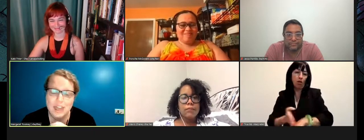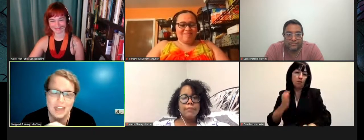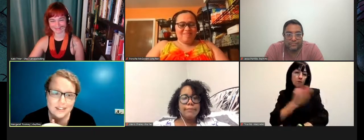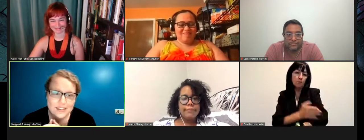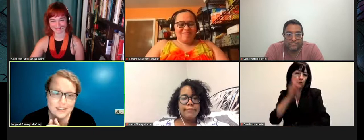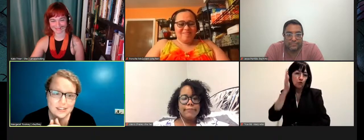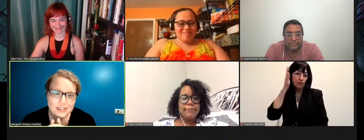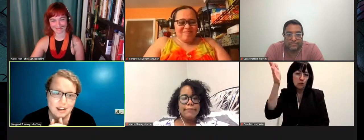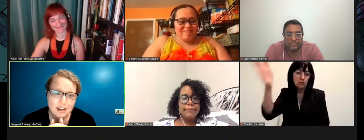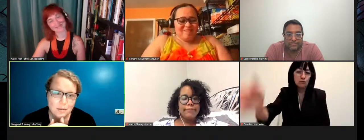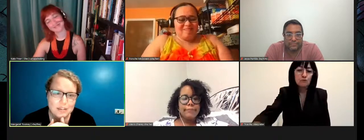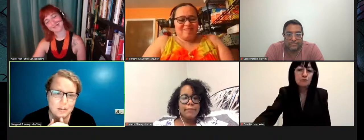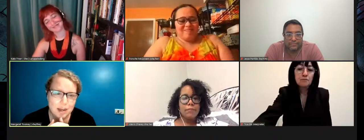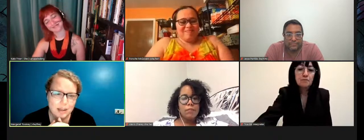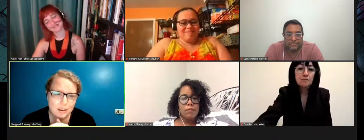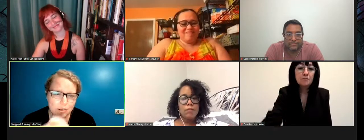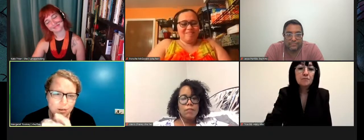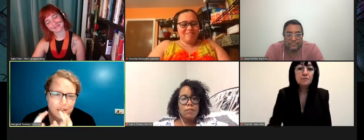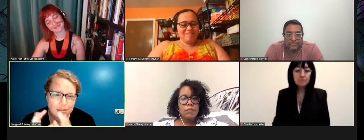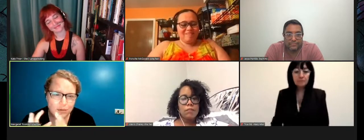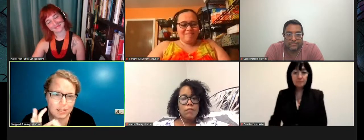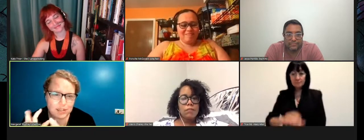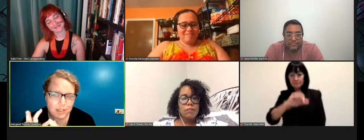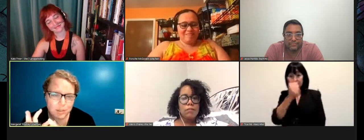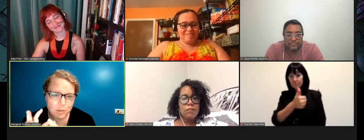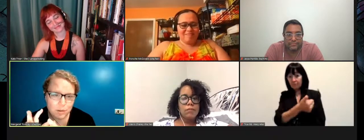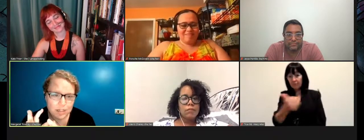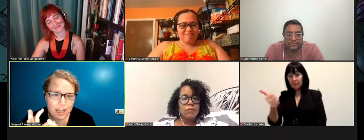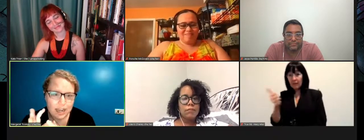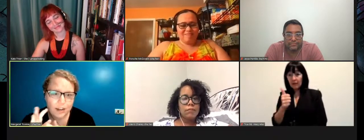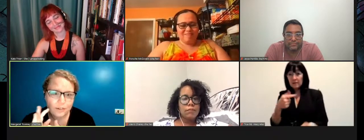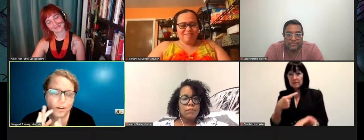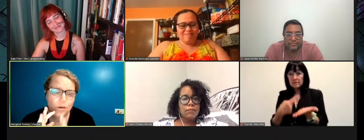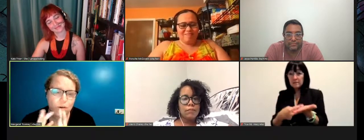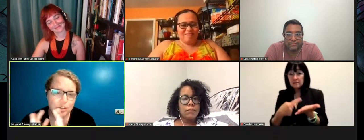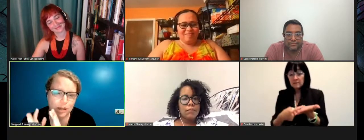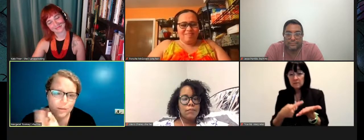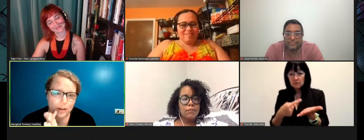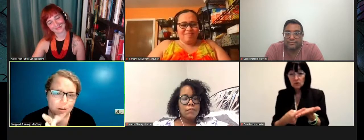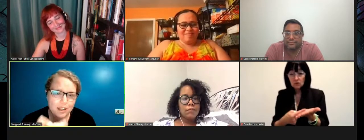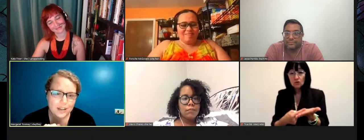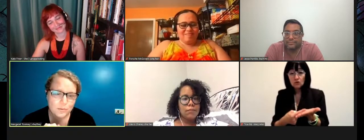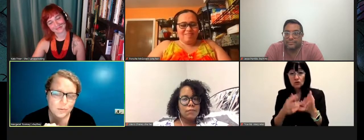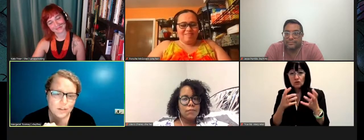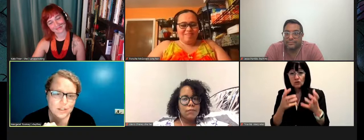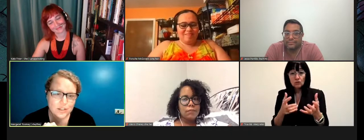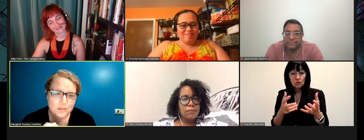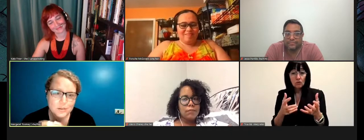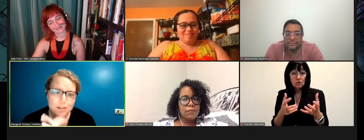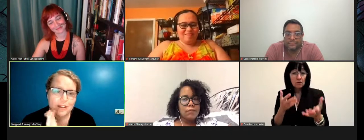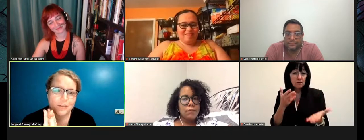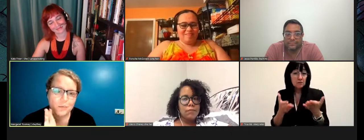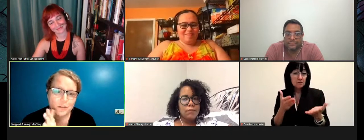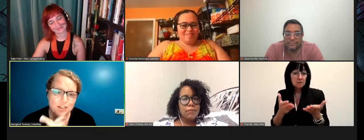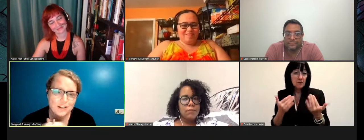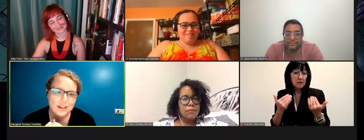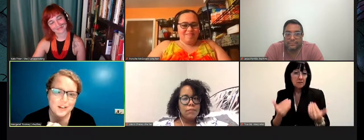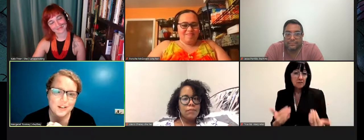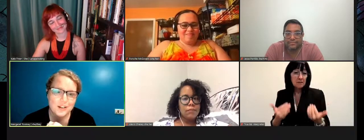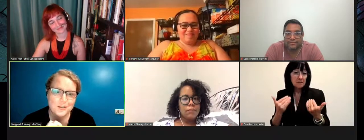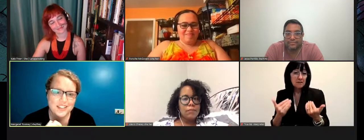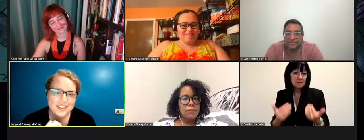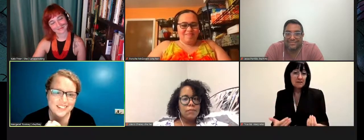With that, is there any other piece of the discussion we want to have, or shall we go ahead and move into, speaking of Portia,